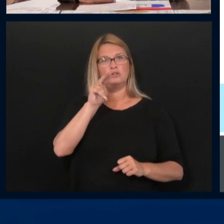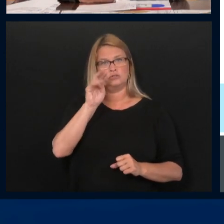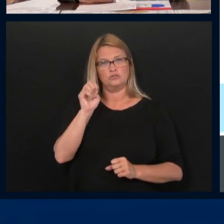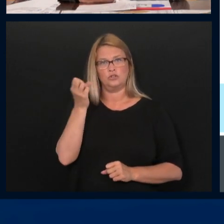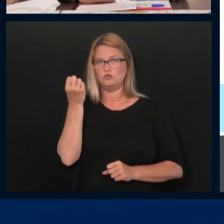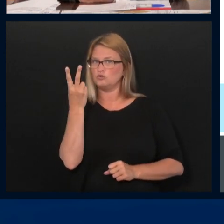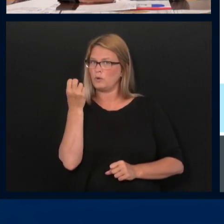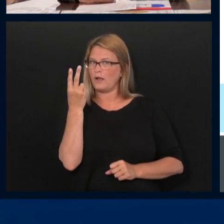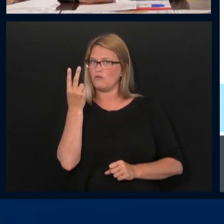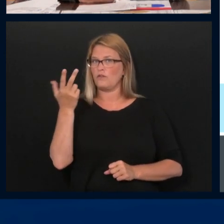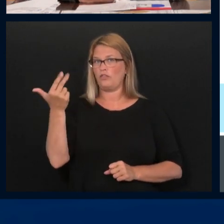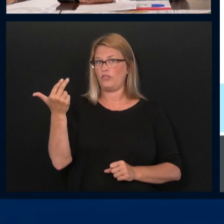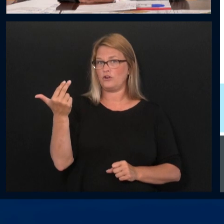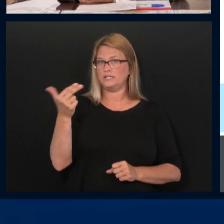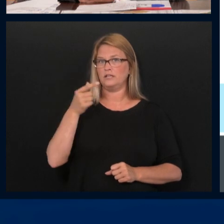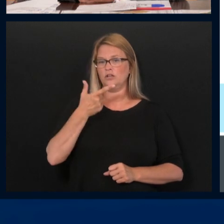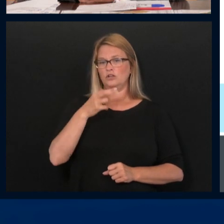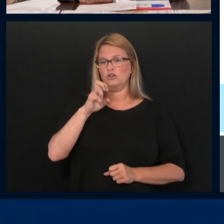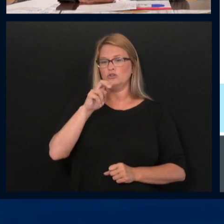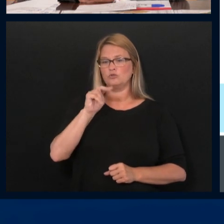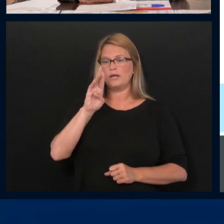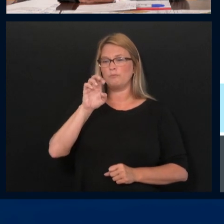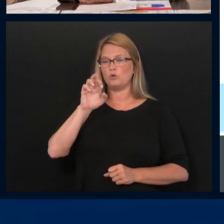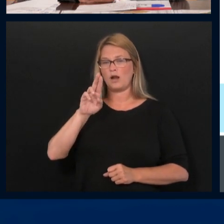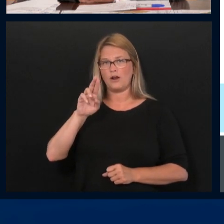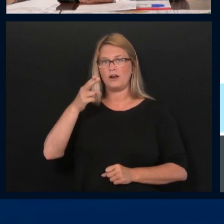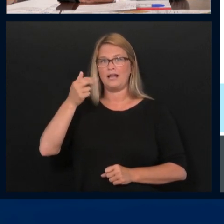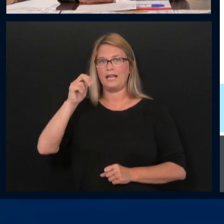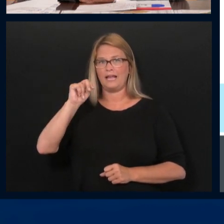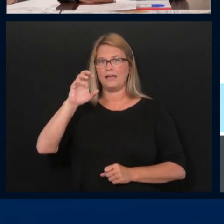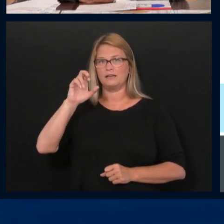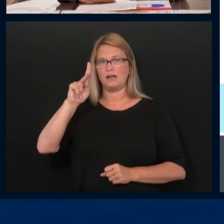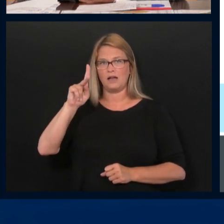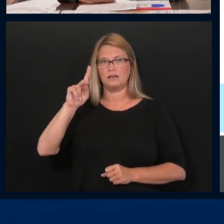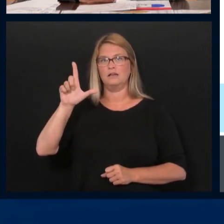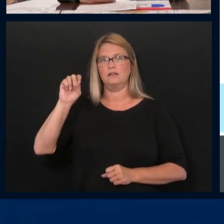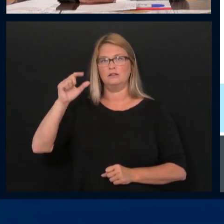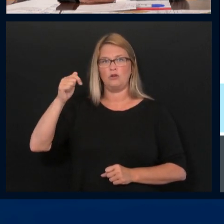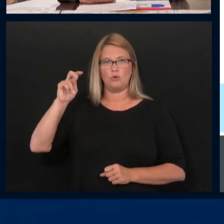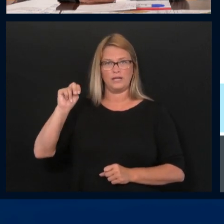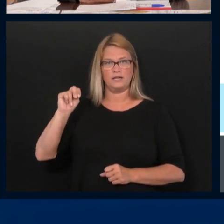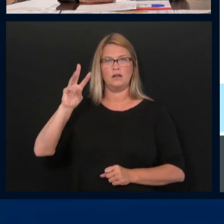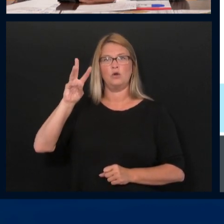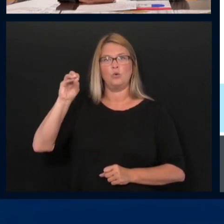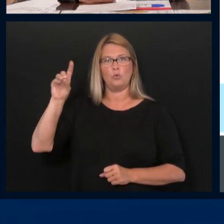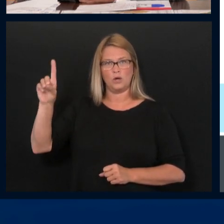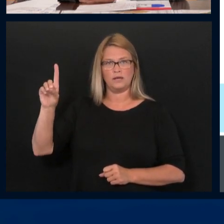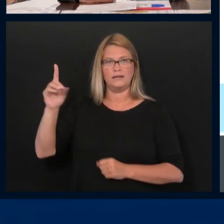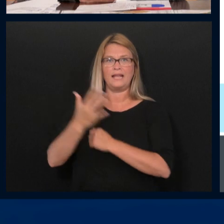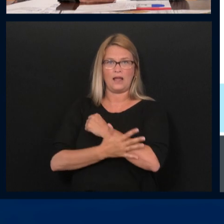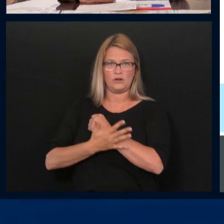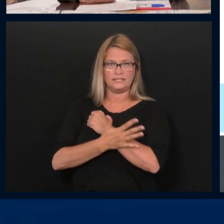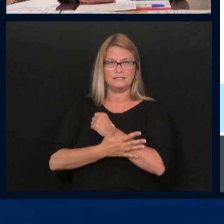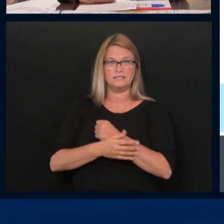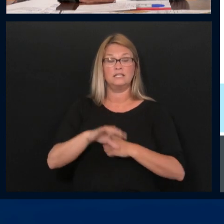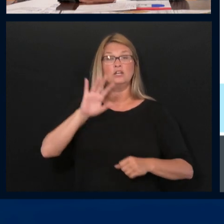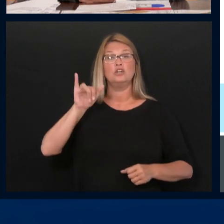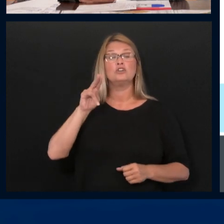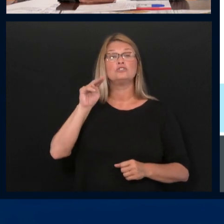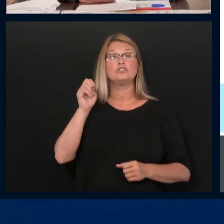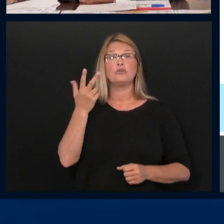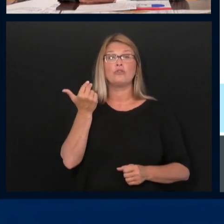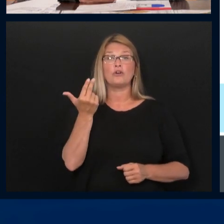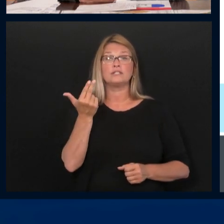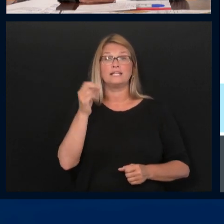and 13th, we'll be in Greenbrier, Hancock, Logan, and Wood counties. We'll also be testing on June the 13th,